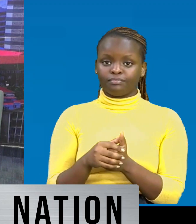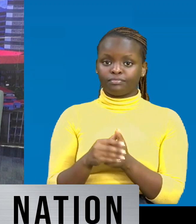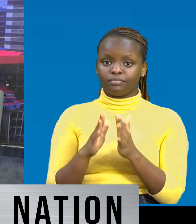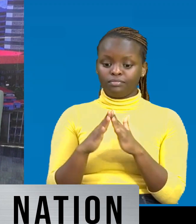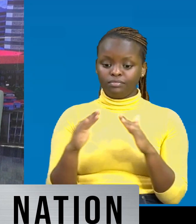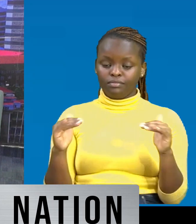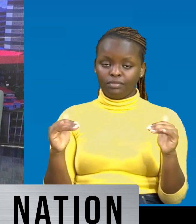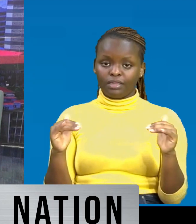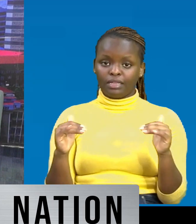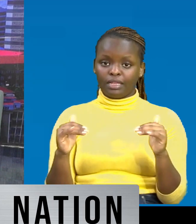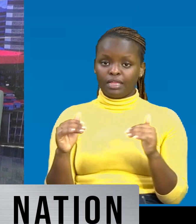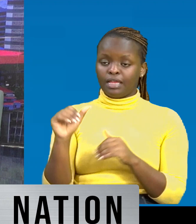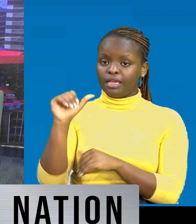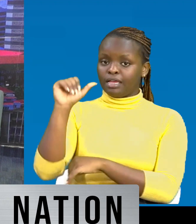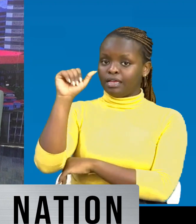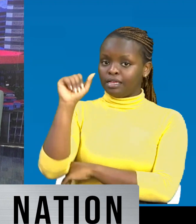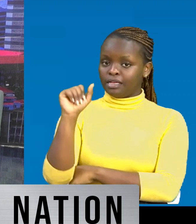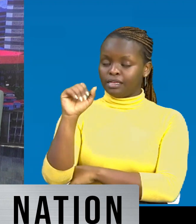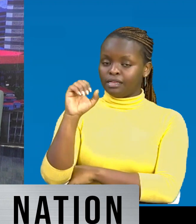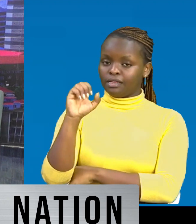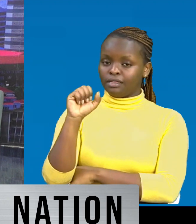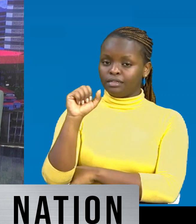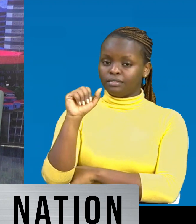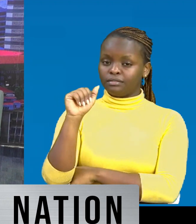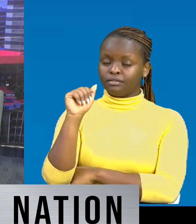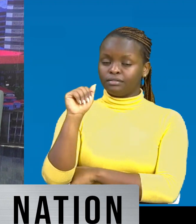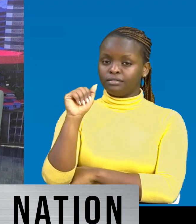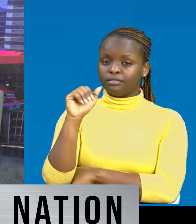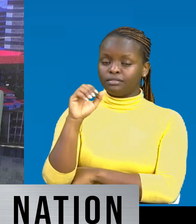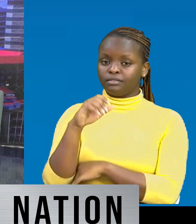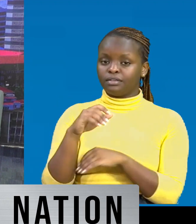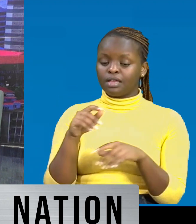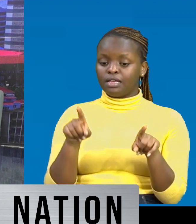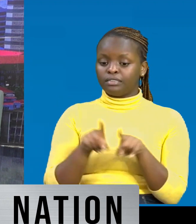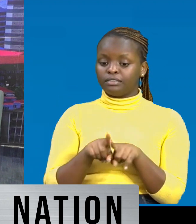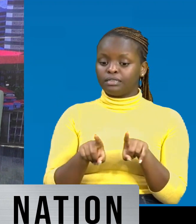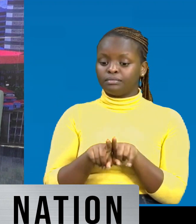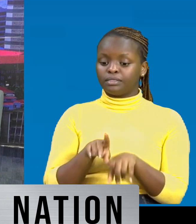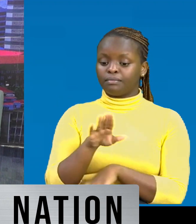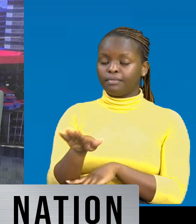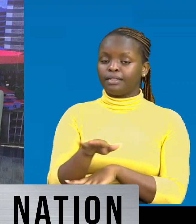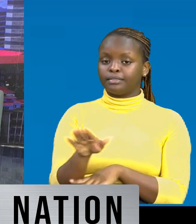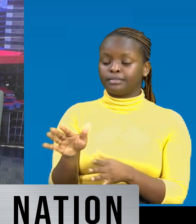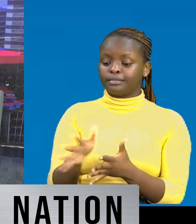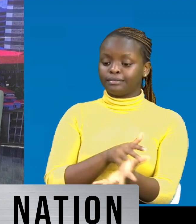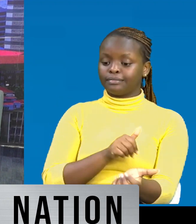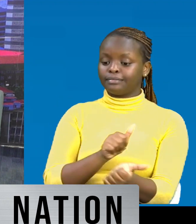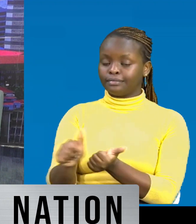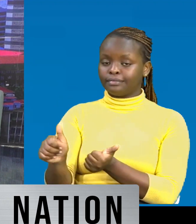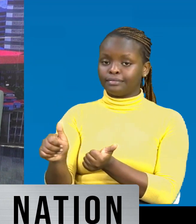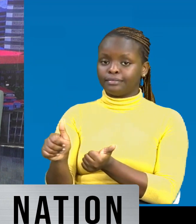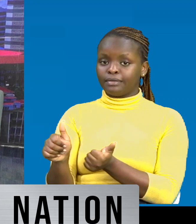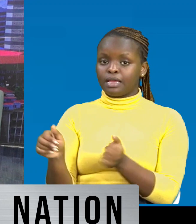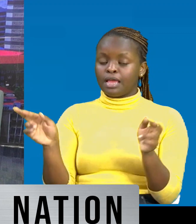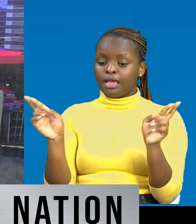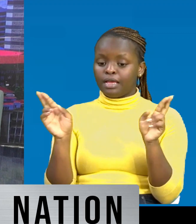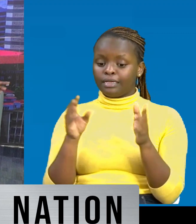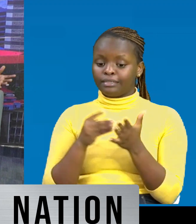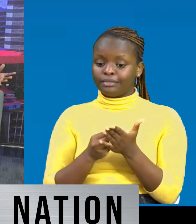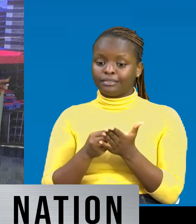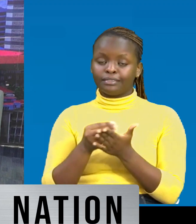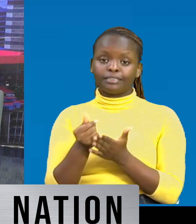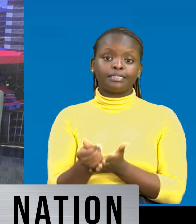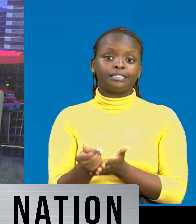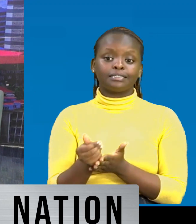the East Africa Portland Cement say the same place where they demolished is ready. They're selling it, and they're